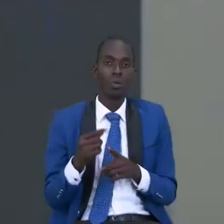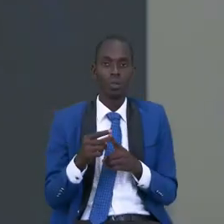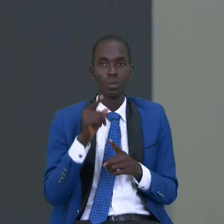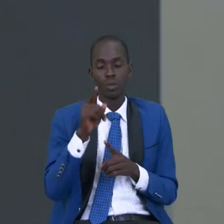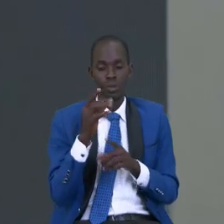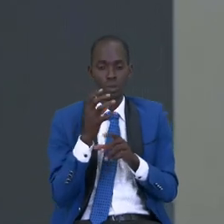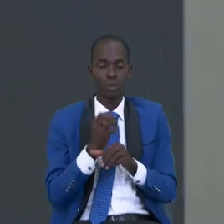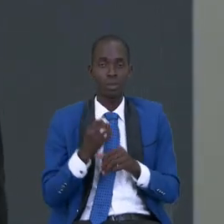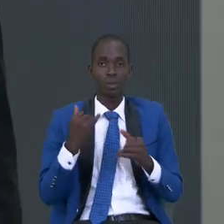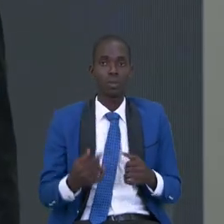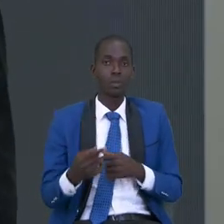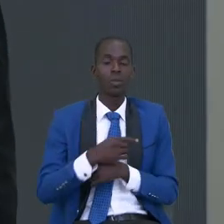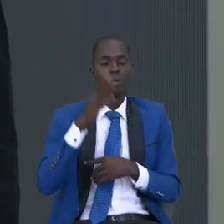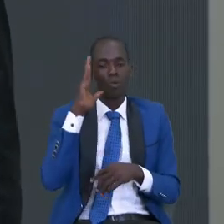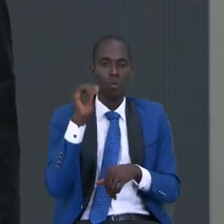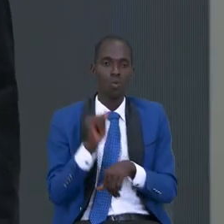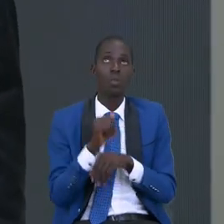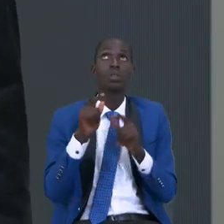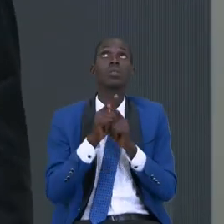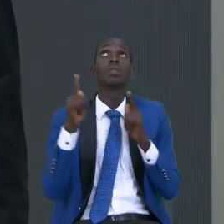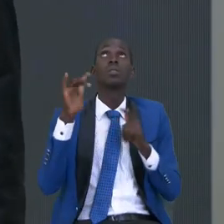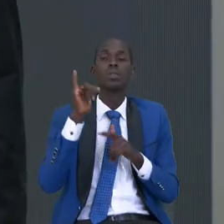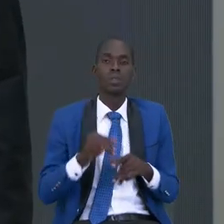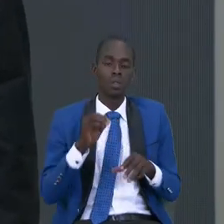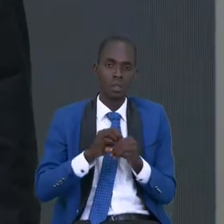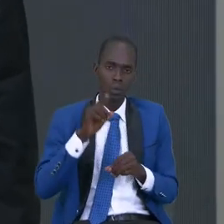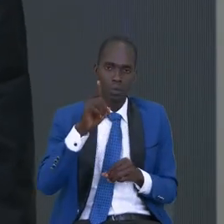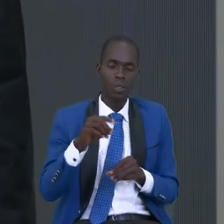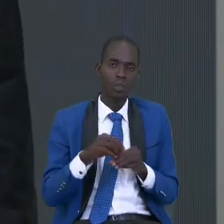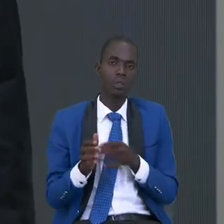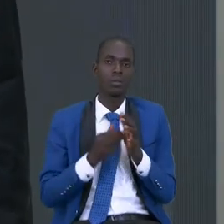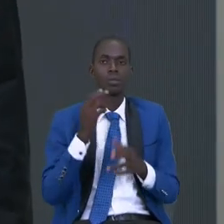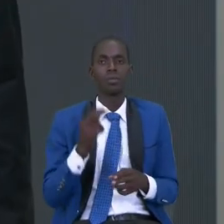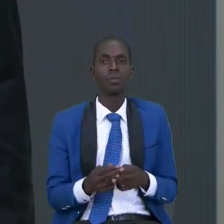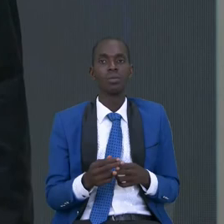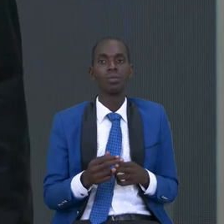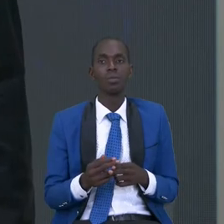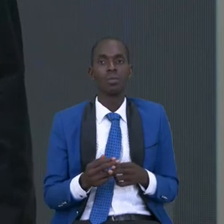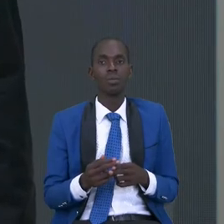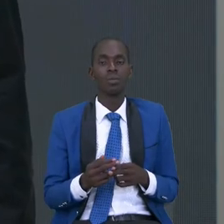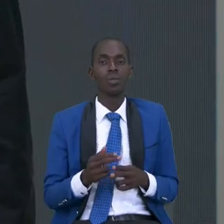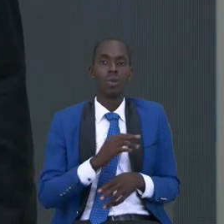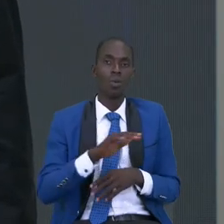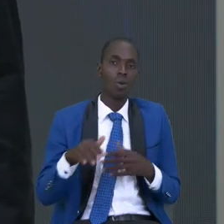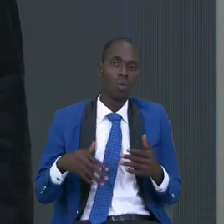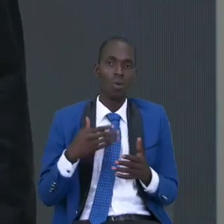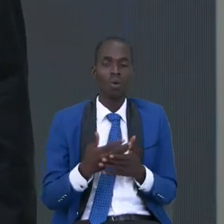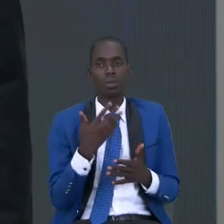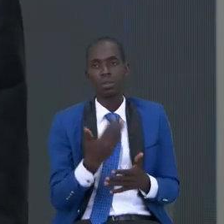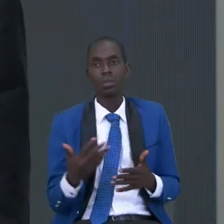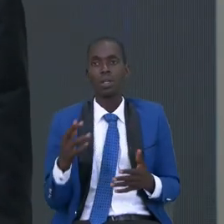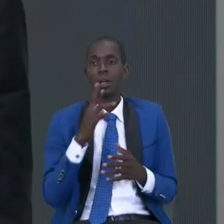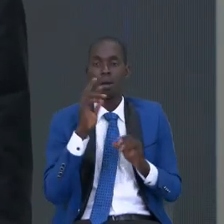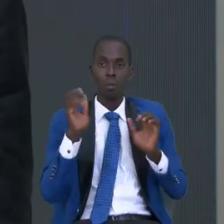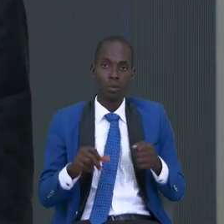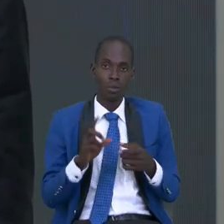today will work effectually in you. Amen. All things are possible to